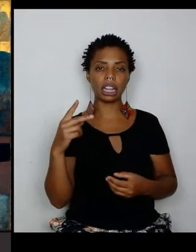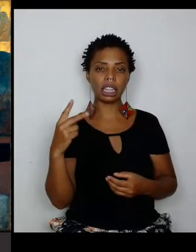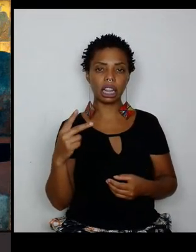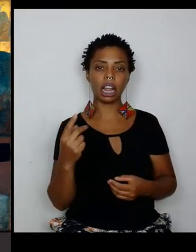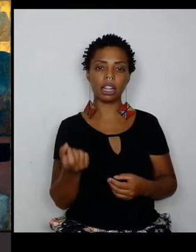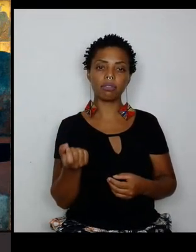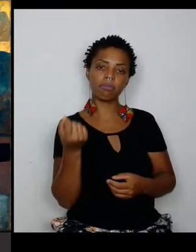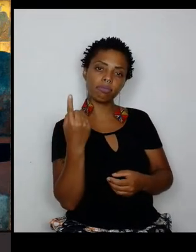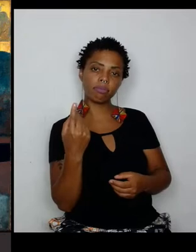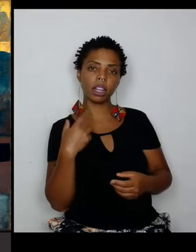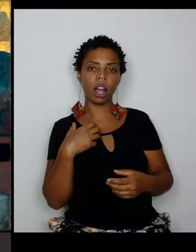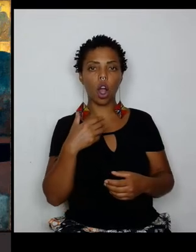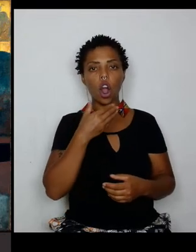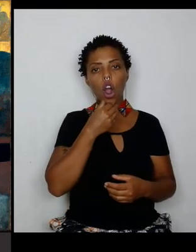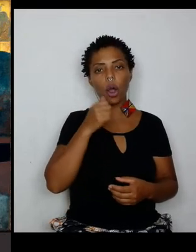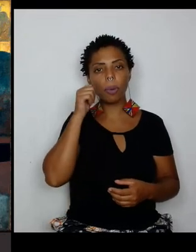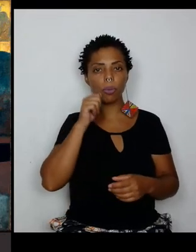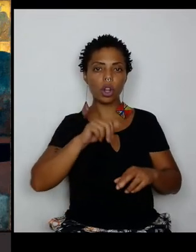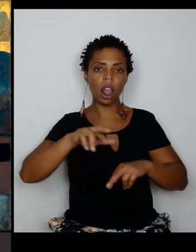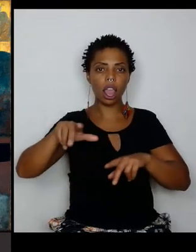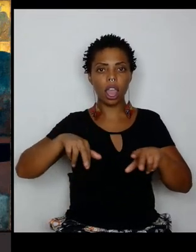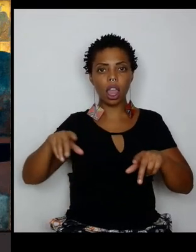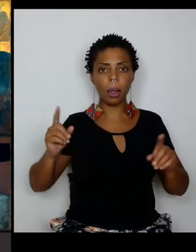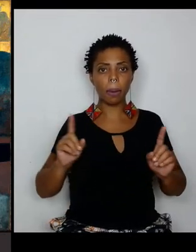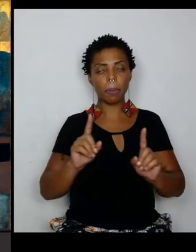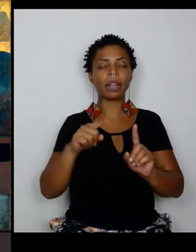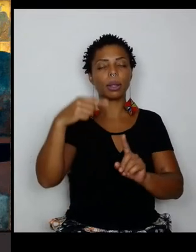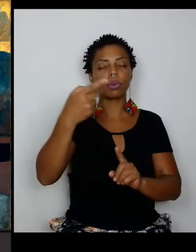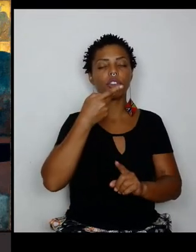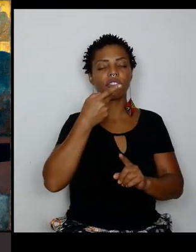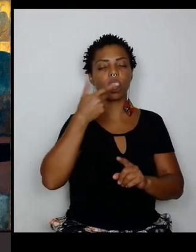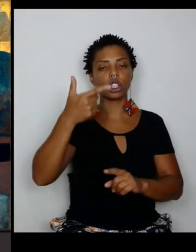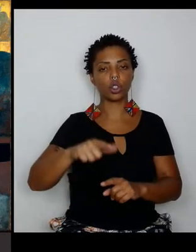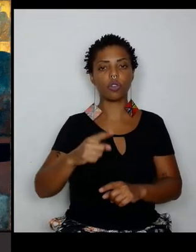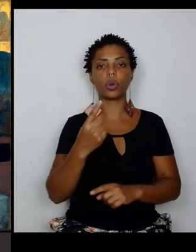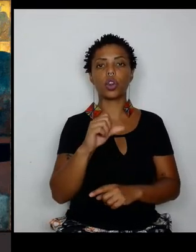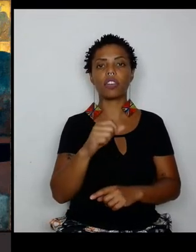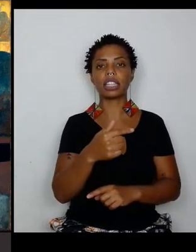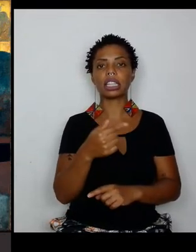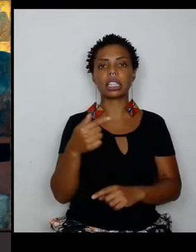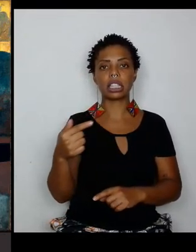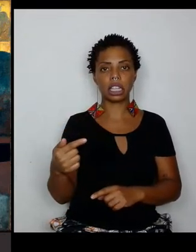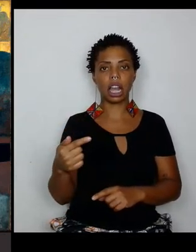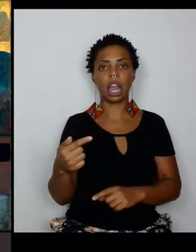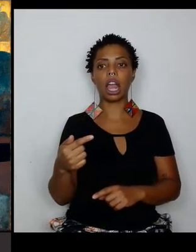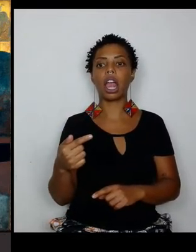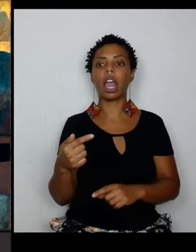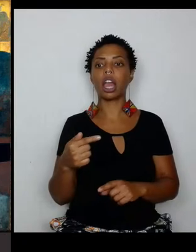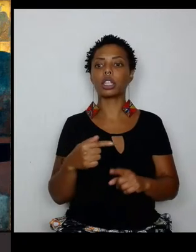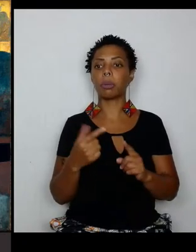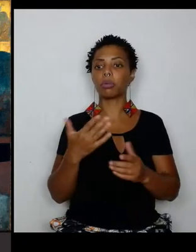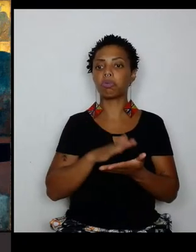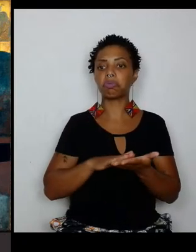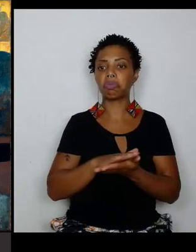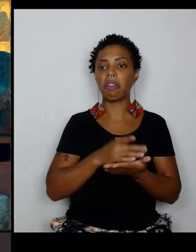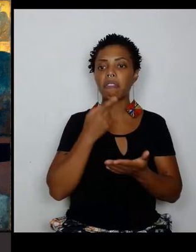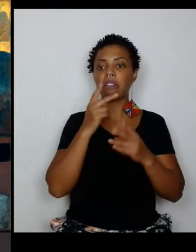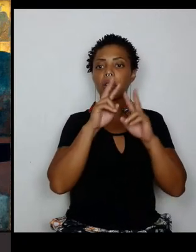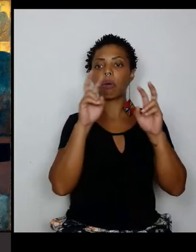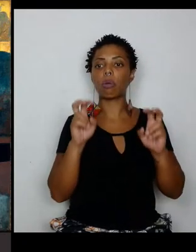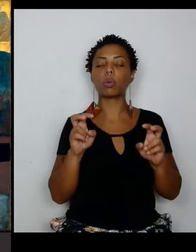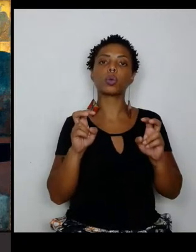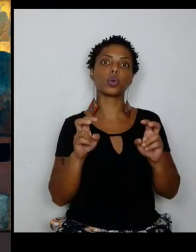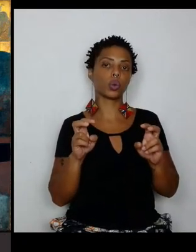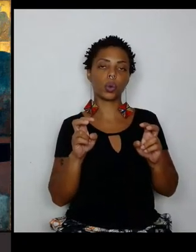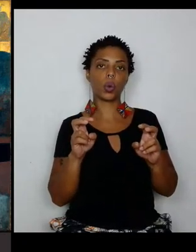1977 on tutored in gender theory i was more discomforted than engaged by these and other ambiguities i left the mfa